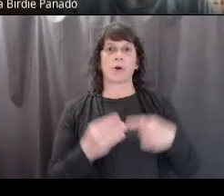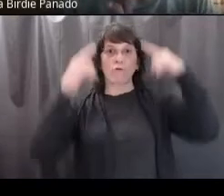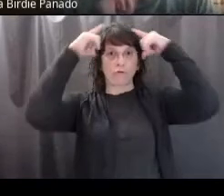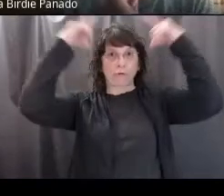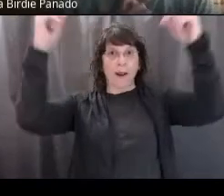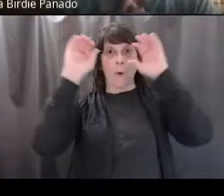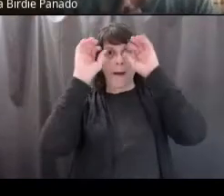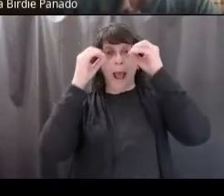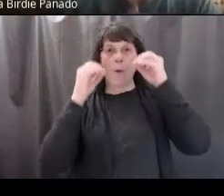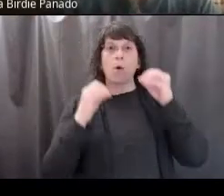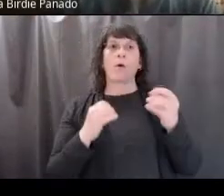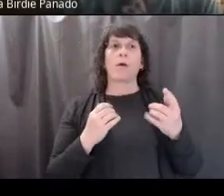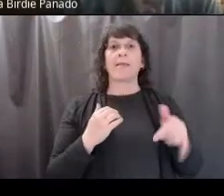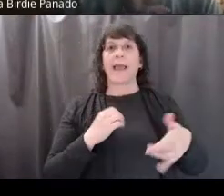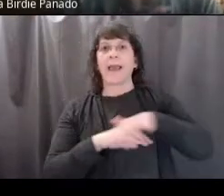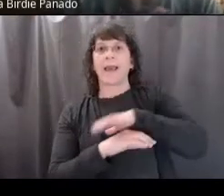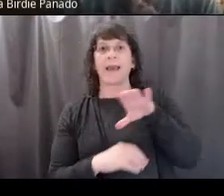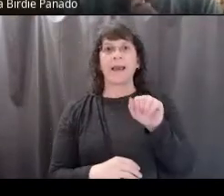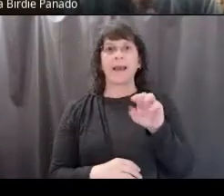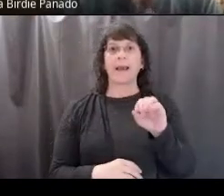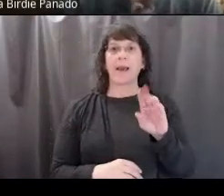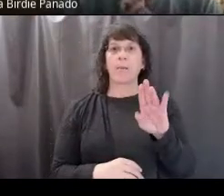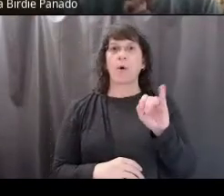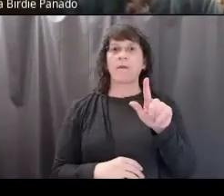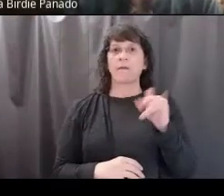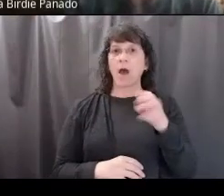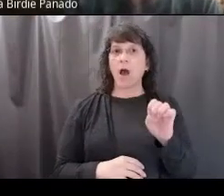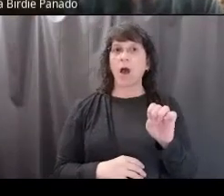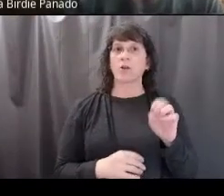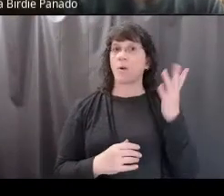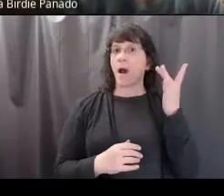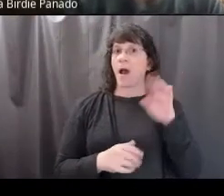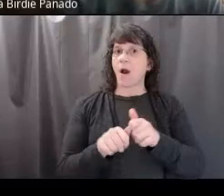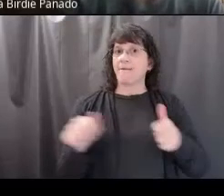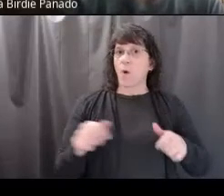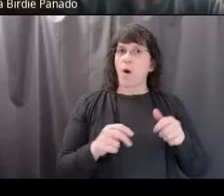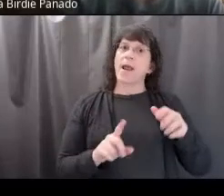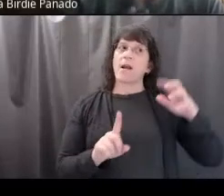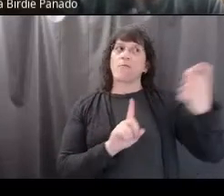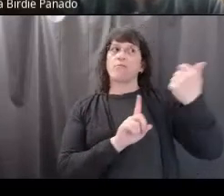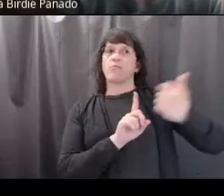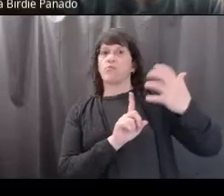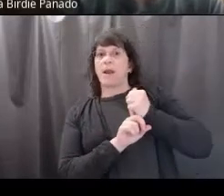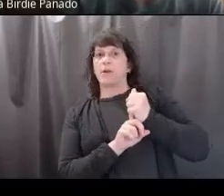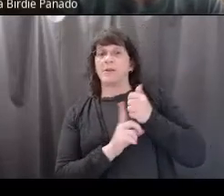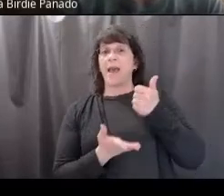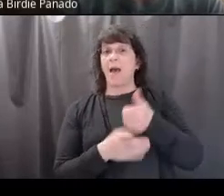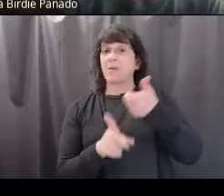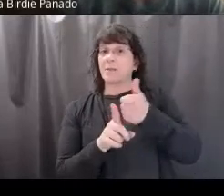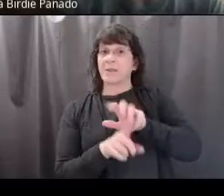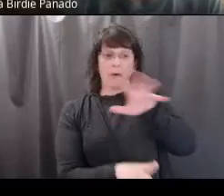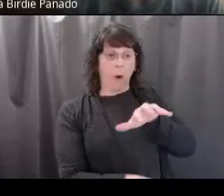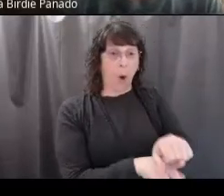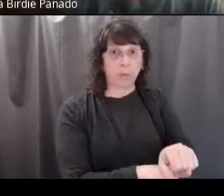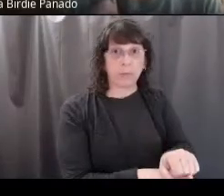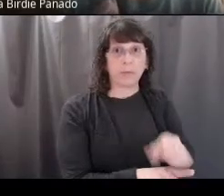owl, how they camouflage, how that helps them to avoid predators and helps them to catch prey.